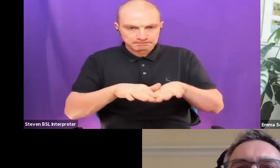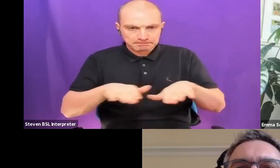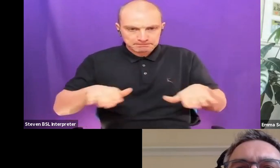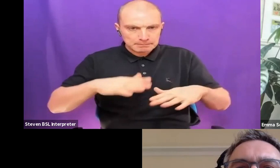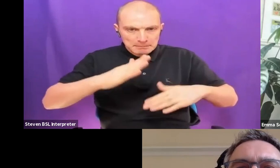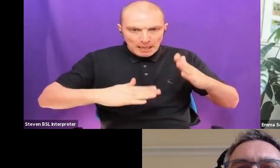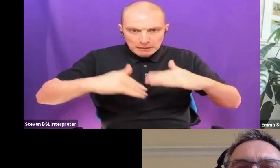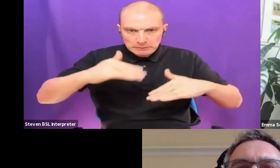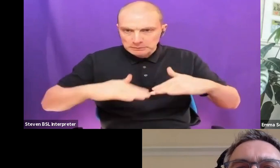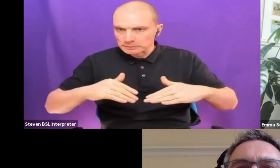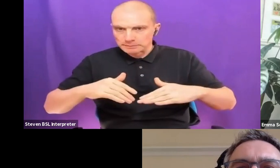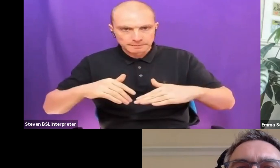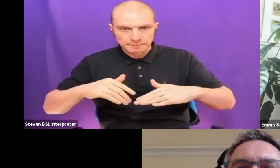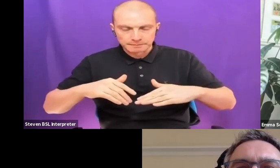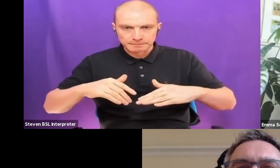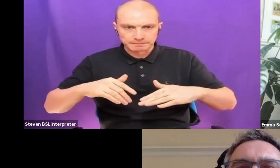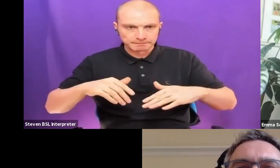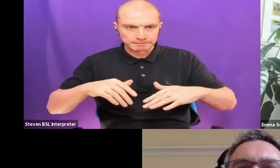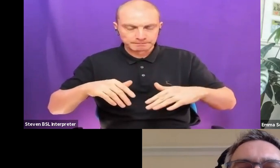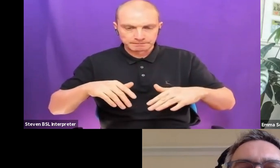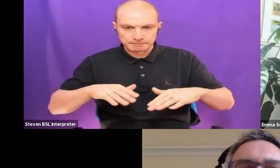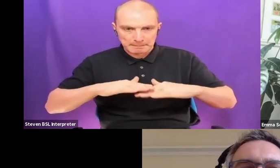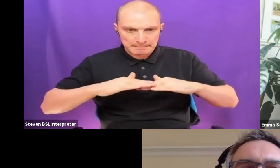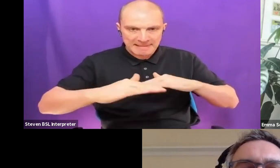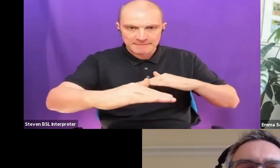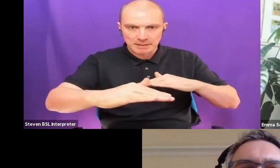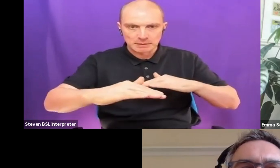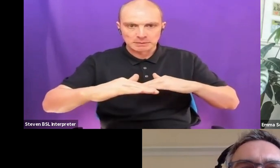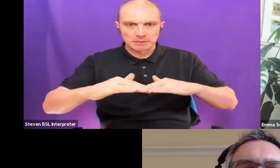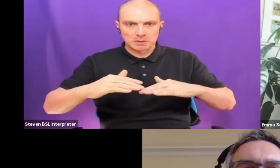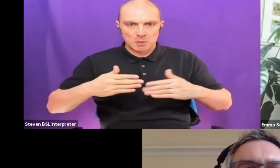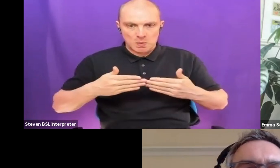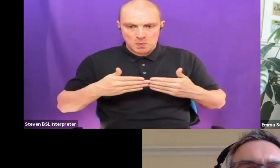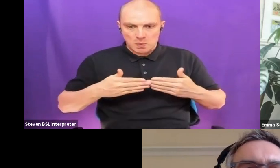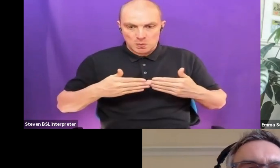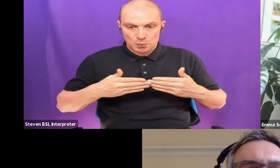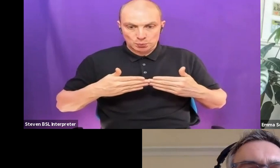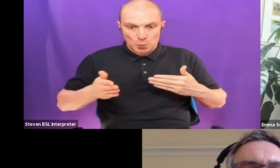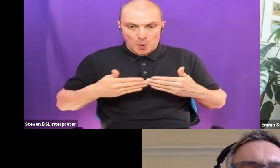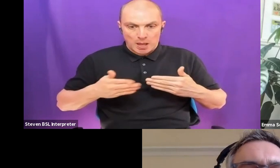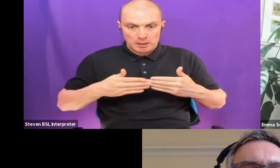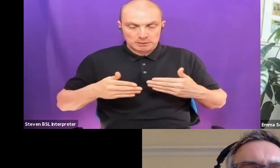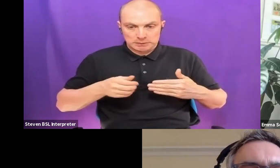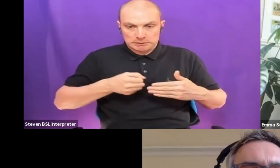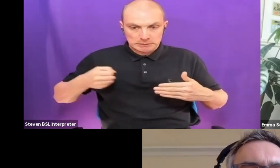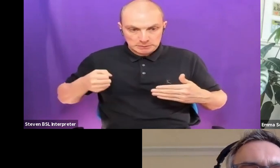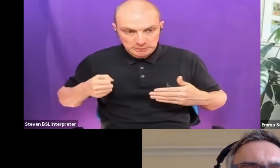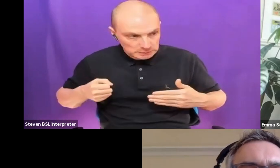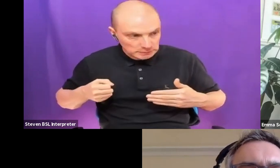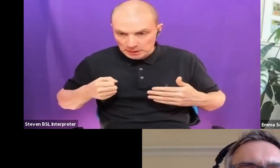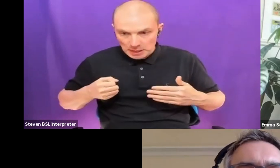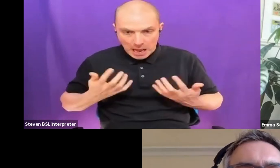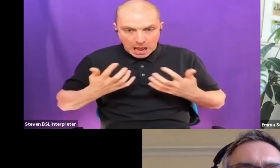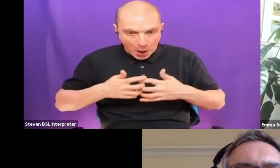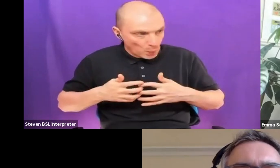and get people to use the pavements outside their front doors, it's difficult to imagine how we can get a 20-minute